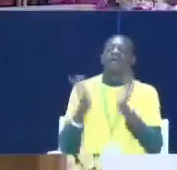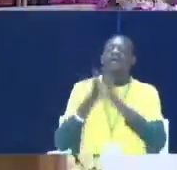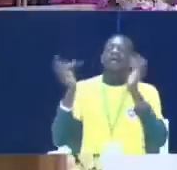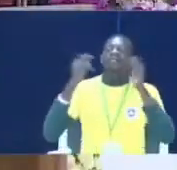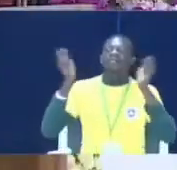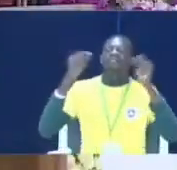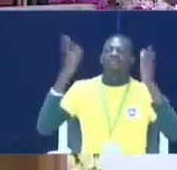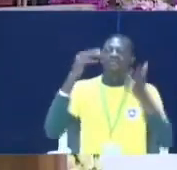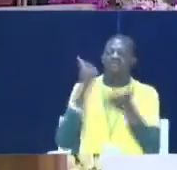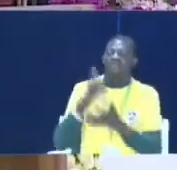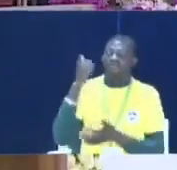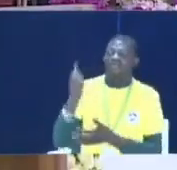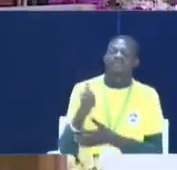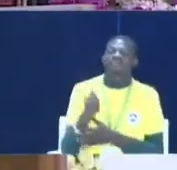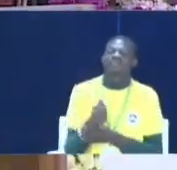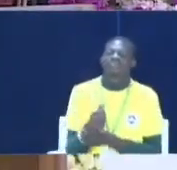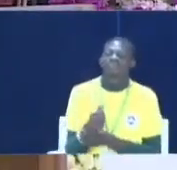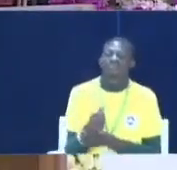Hallelujah.